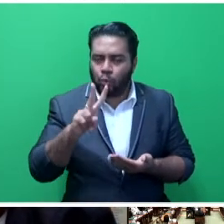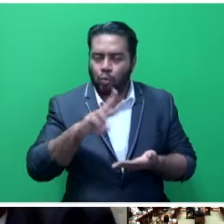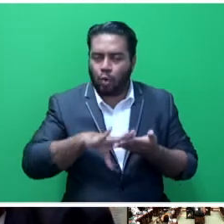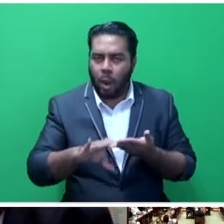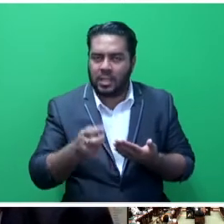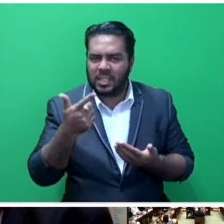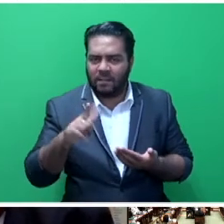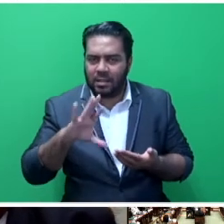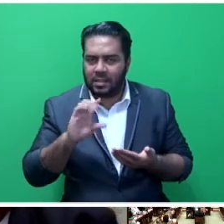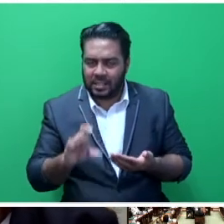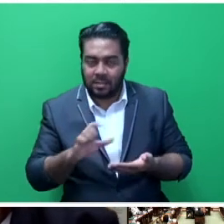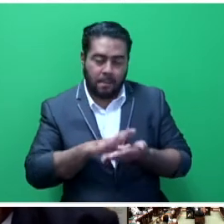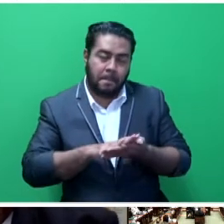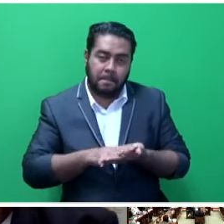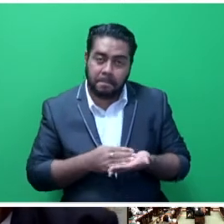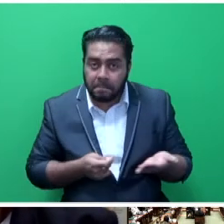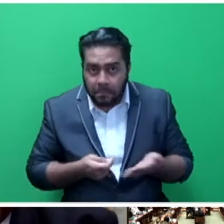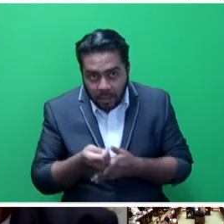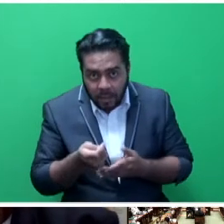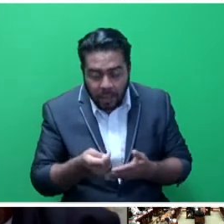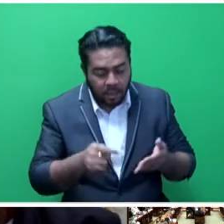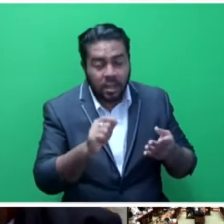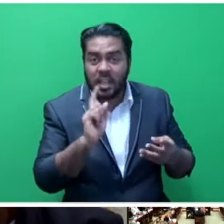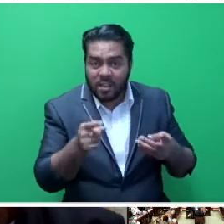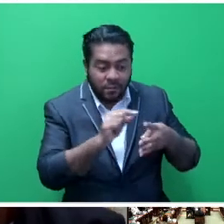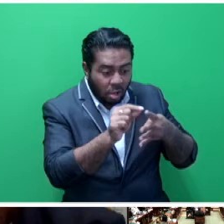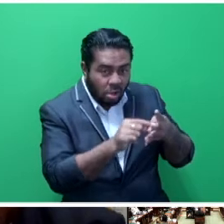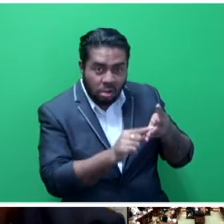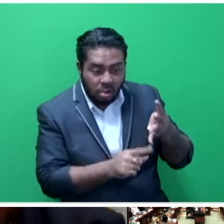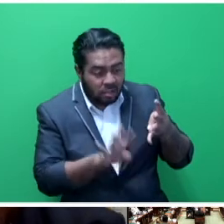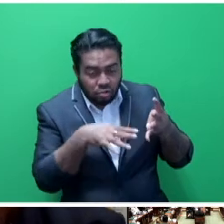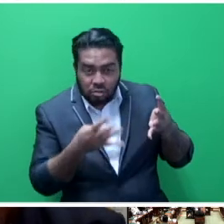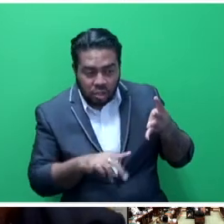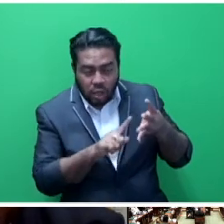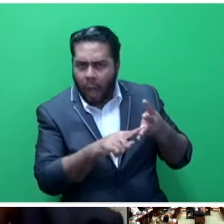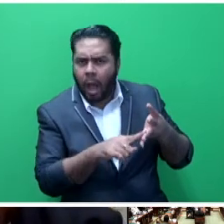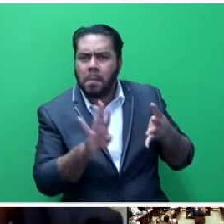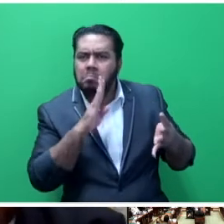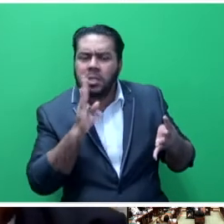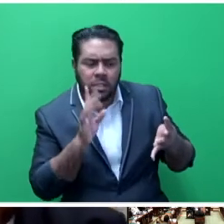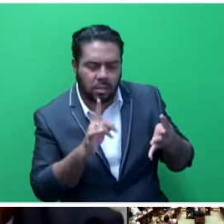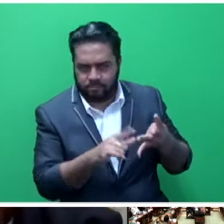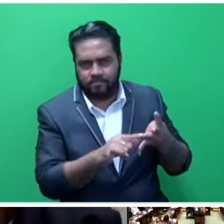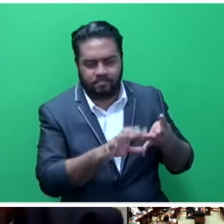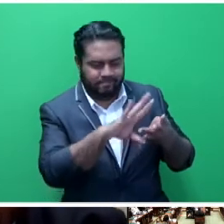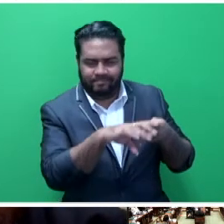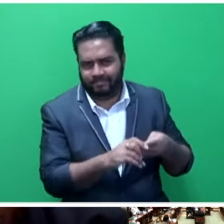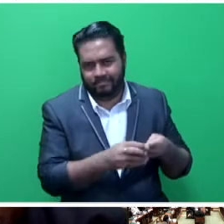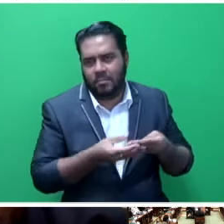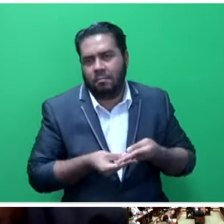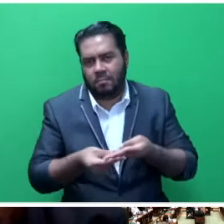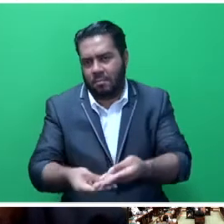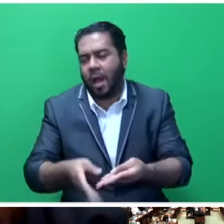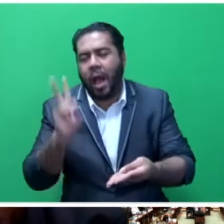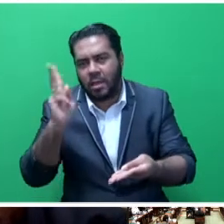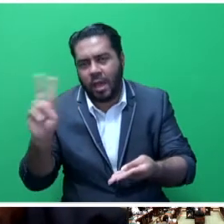If the applications are not complete, it will be returned, and the applicants will be advised of what else they need to provide. And in addition